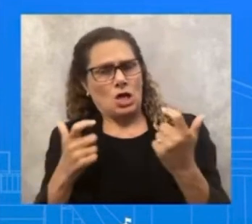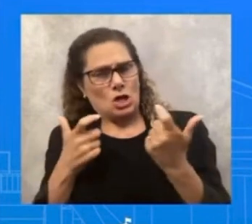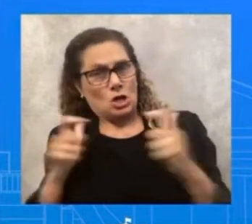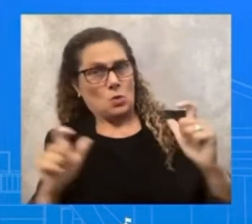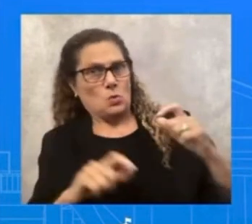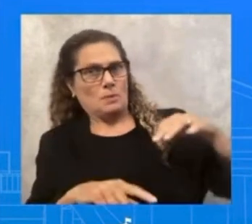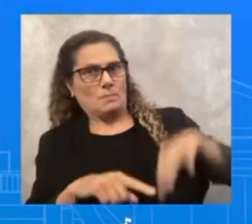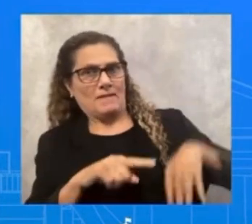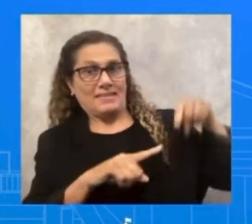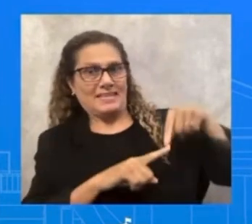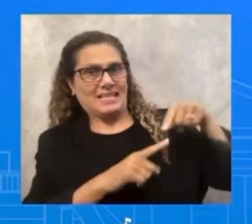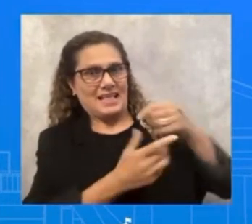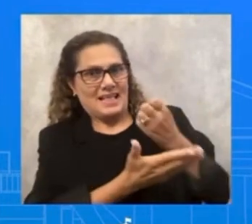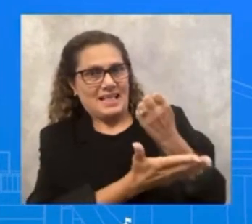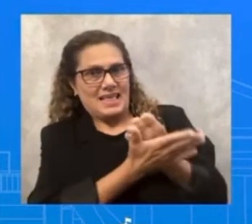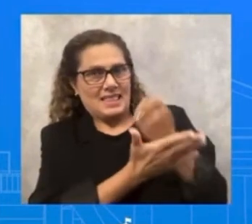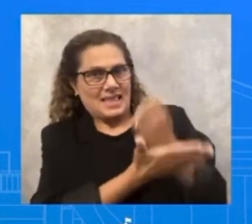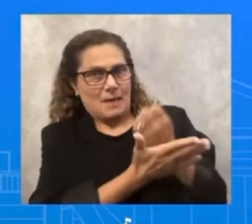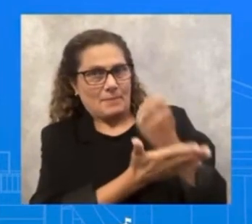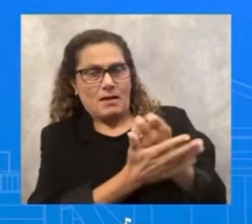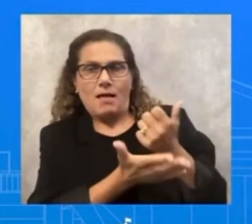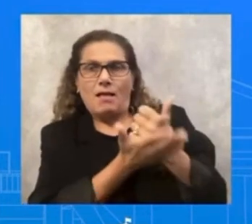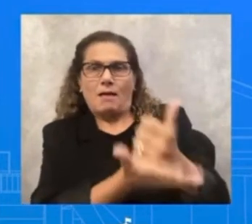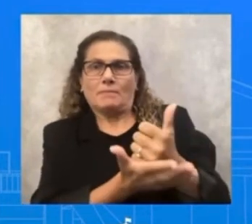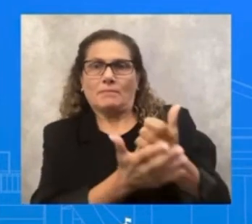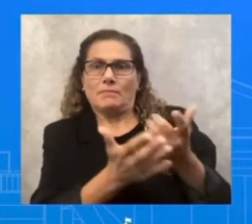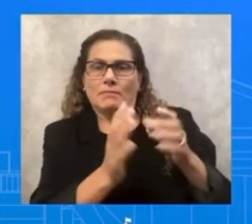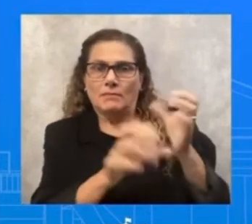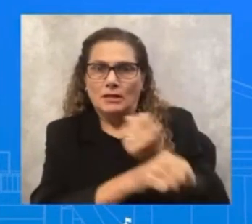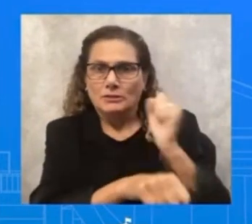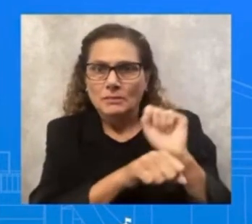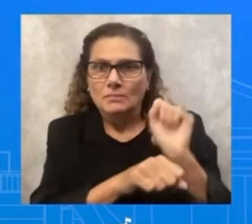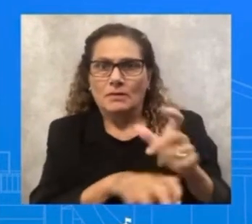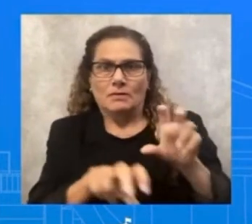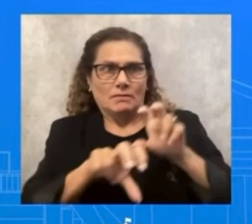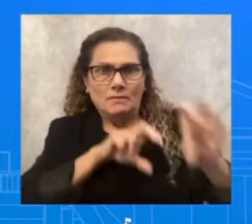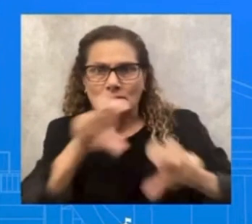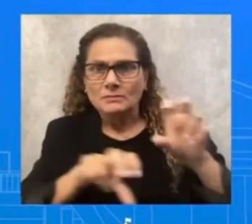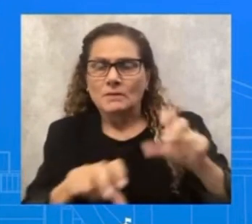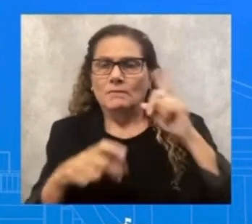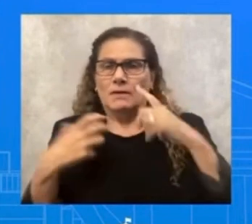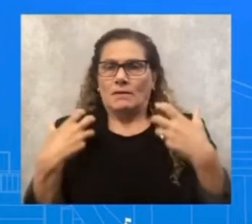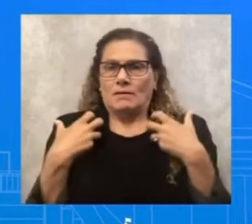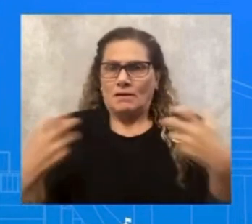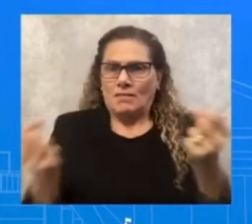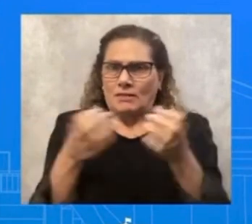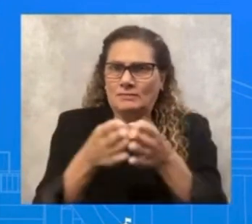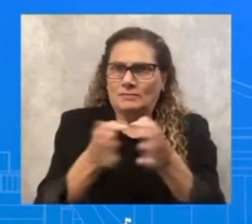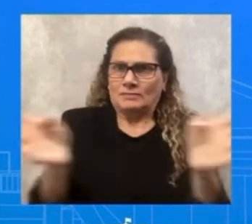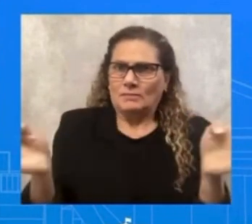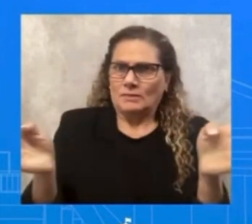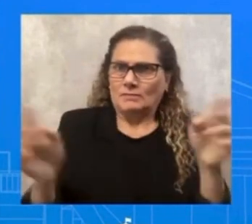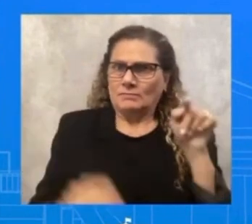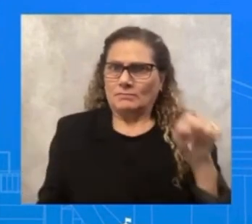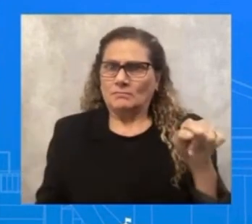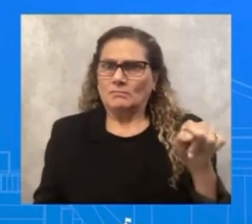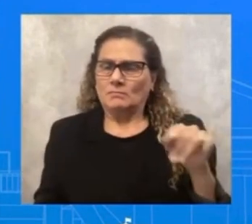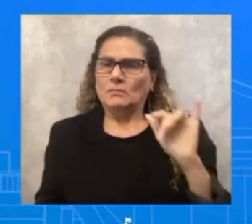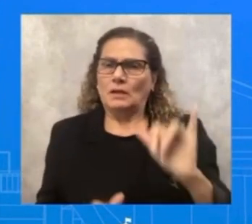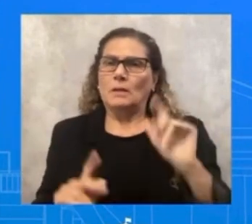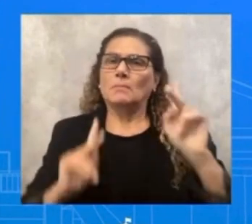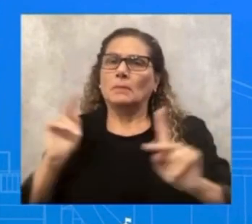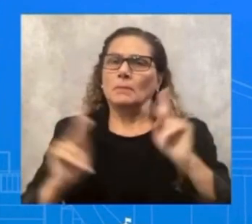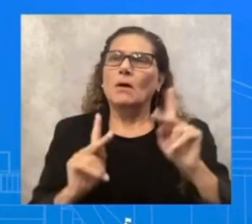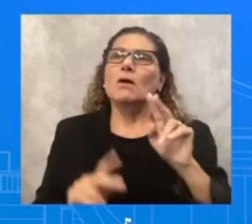business investment, and to public health. So yeah, I think they get it. Do they know what